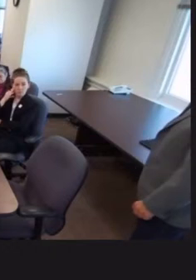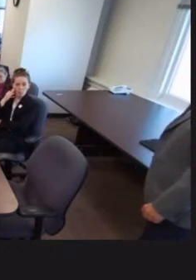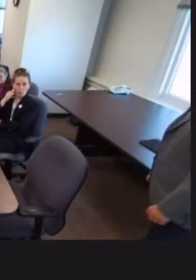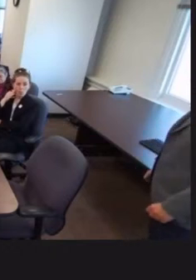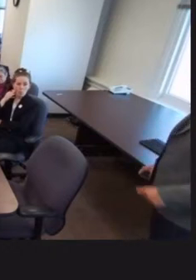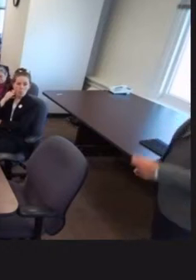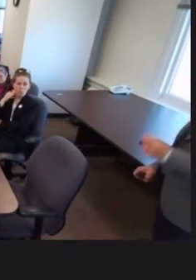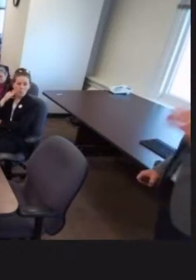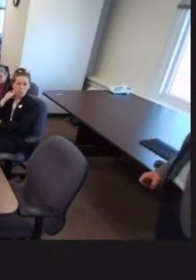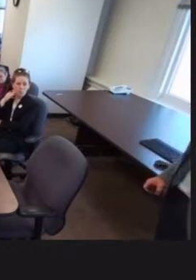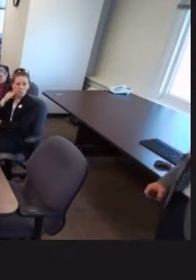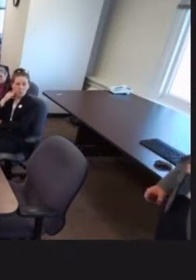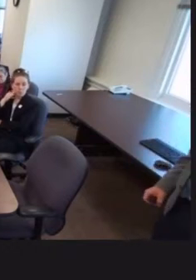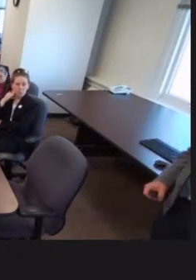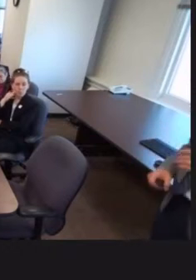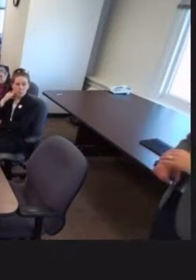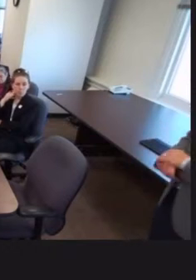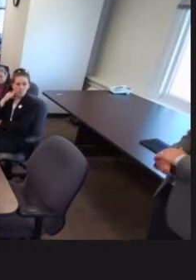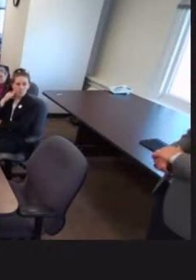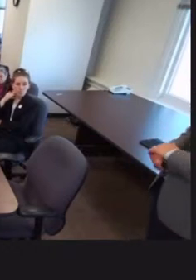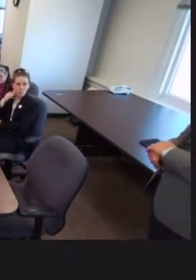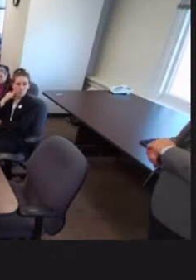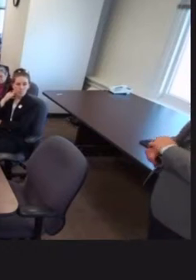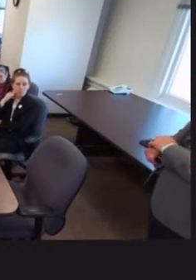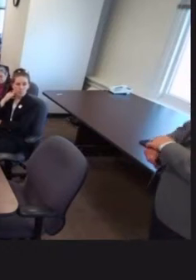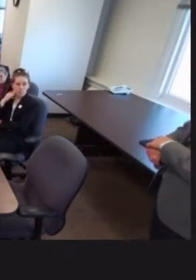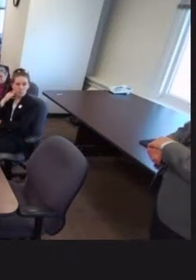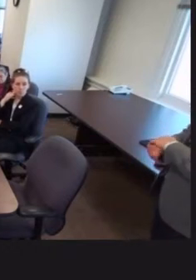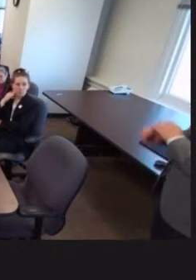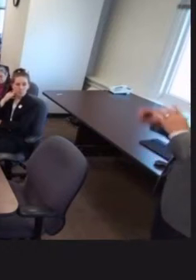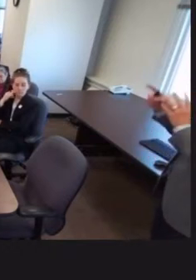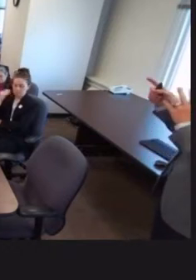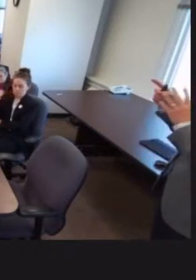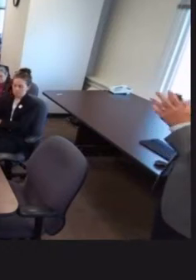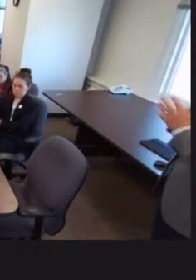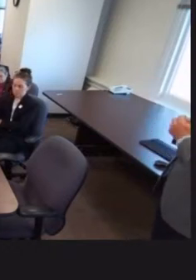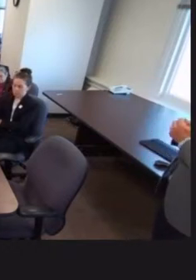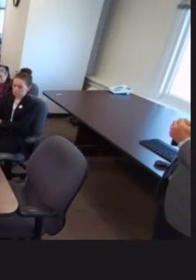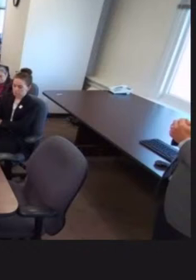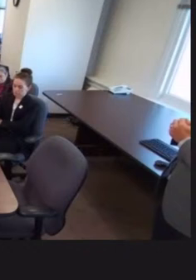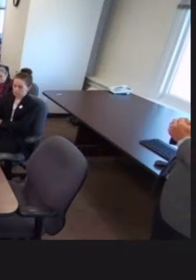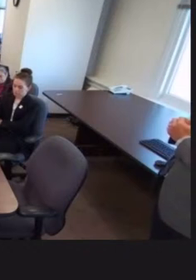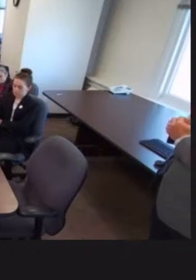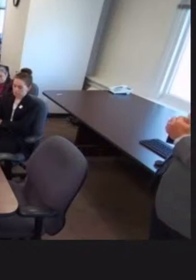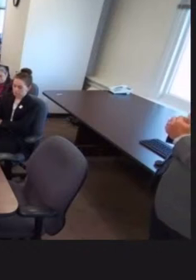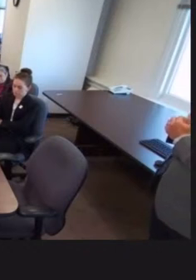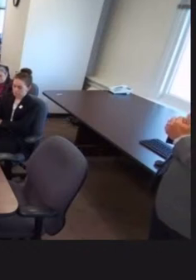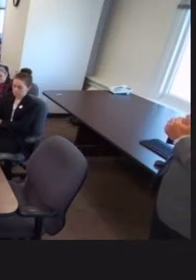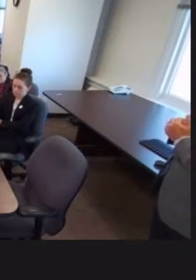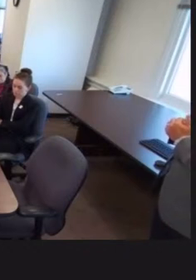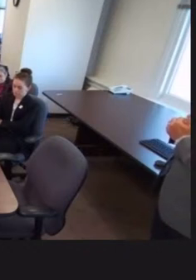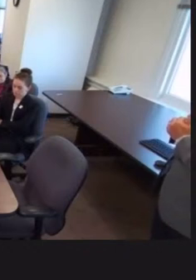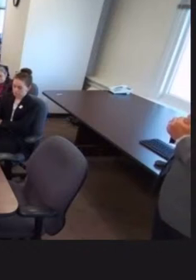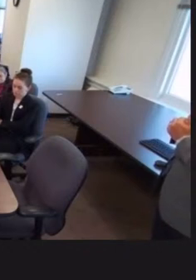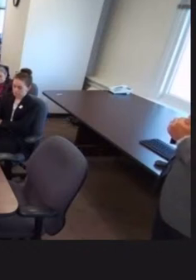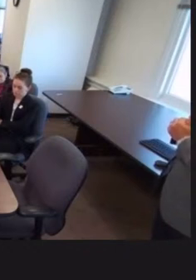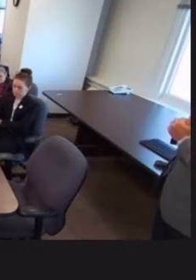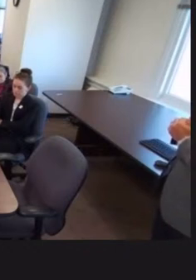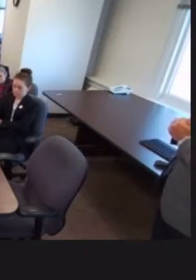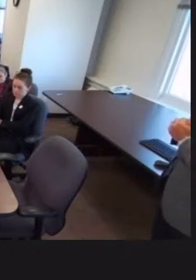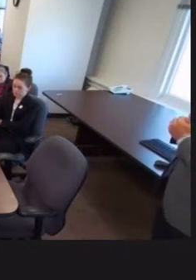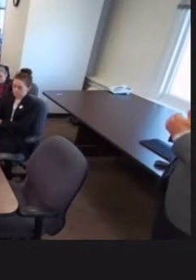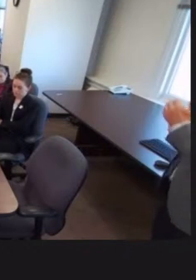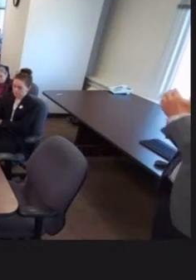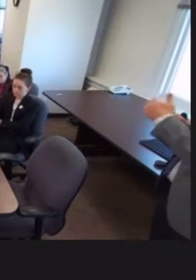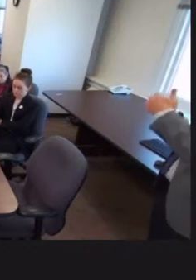agreement on these four questions and I think Sarah and Myron we've been a part of all of them